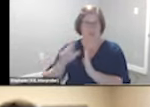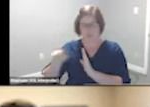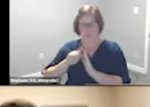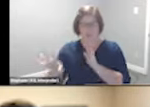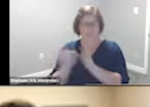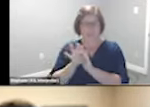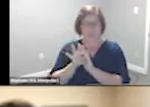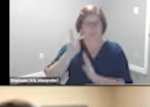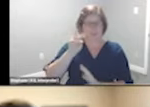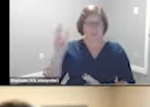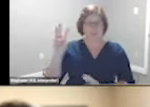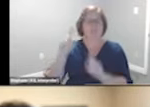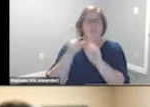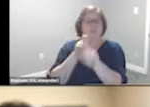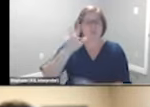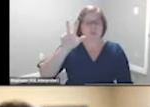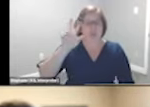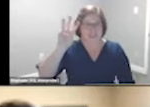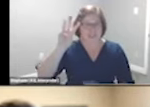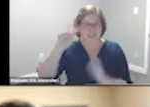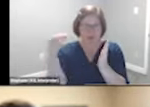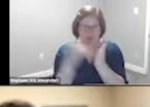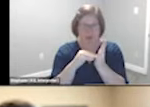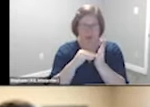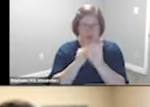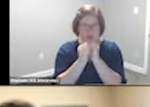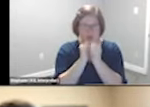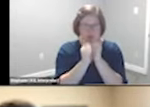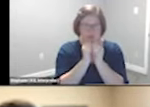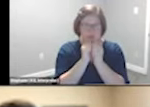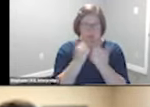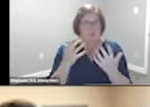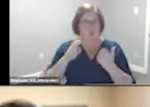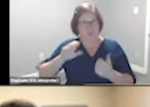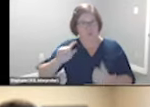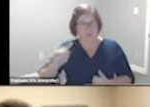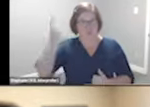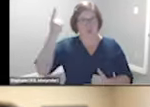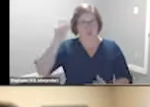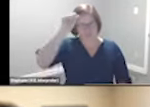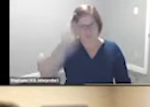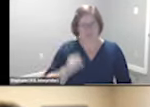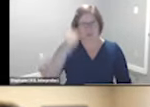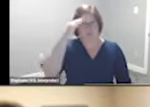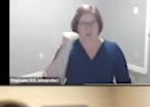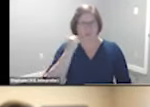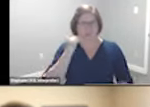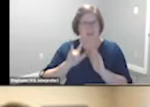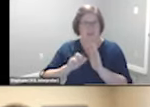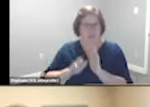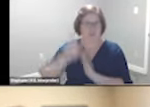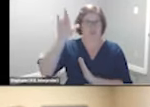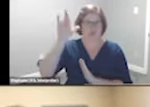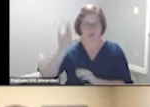of 36,000 contestants vying for the title of South Korea's first astronaut. On April 8, 2008,